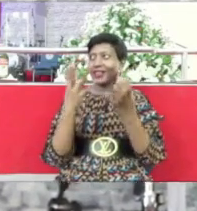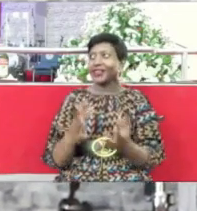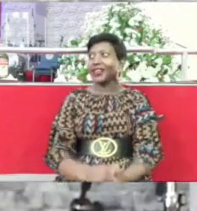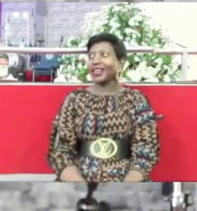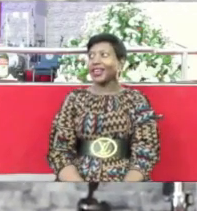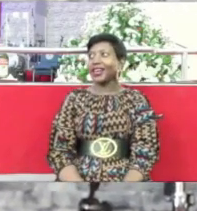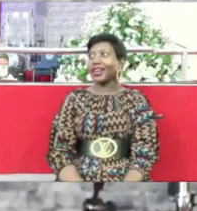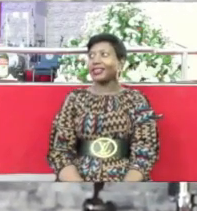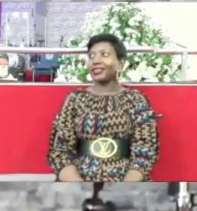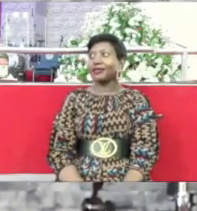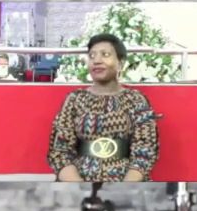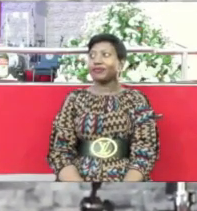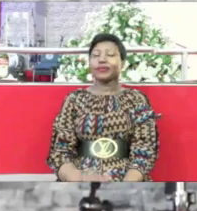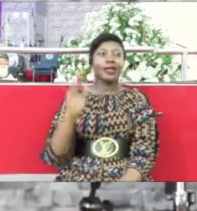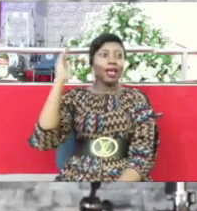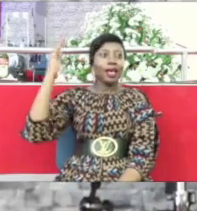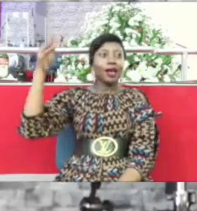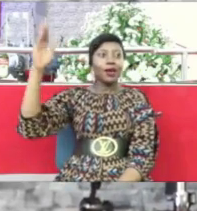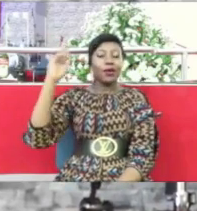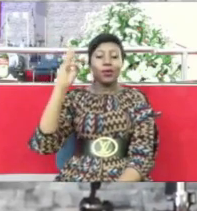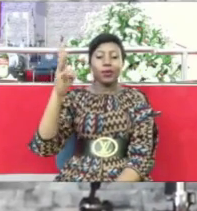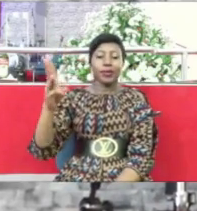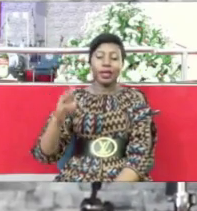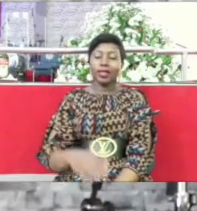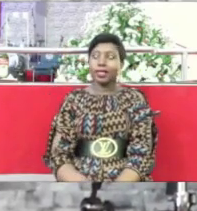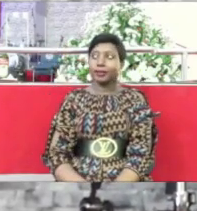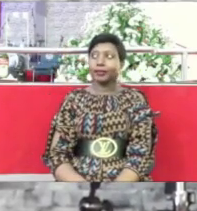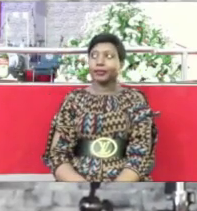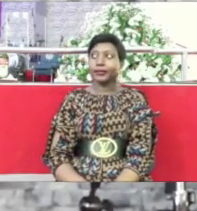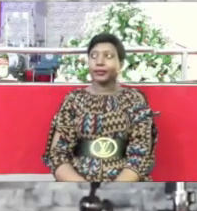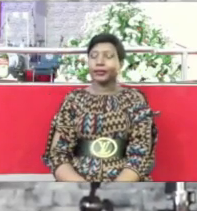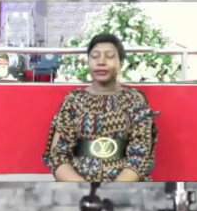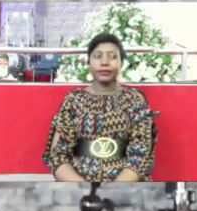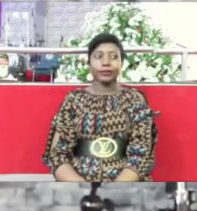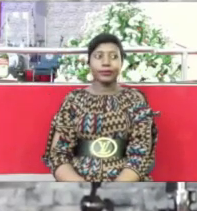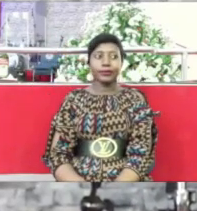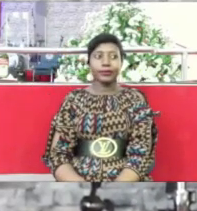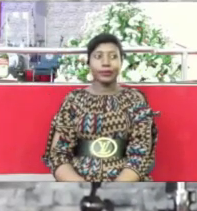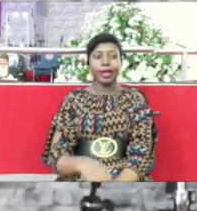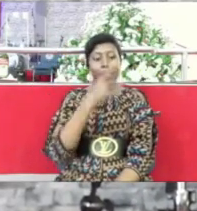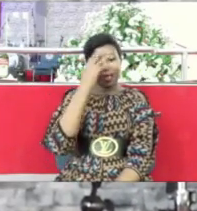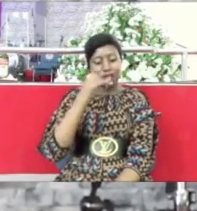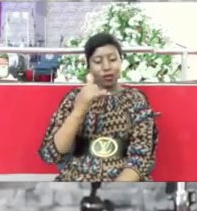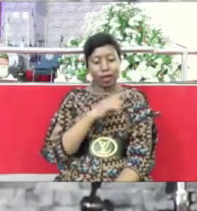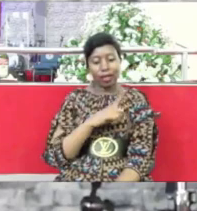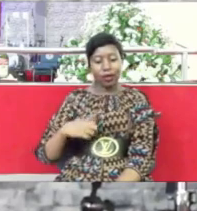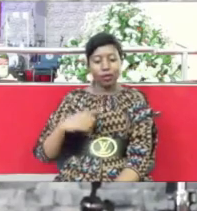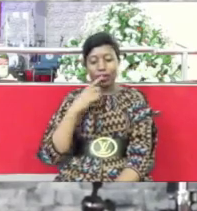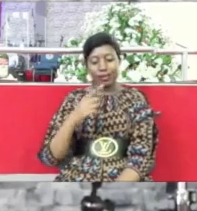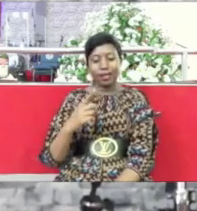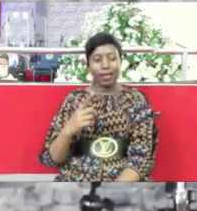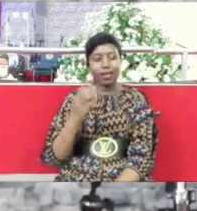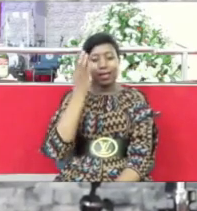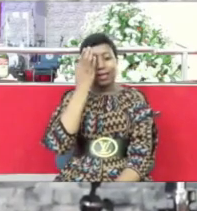will. Ataweza. God will. Mungu ataweza. That's why he's telling the Israelites, it doesn't matter where you are,